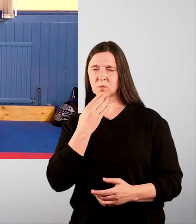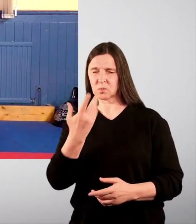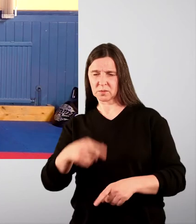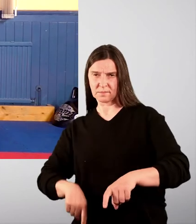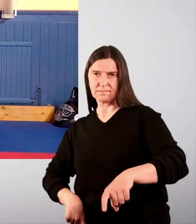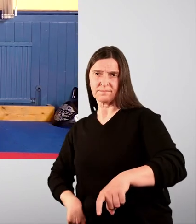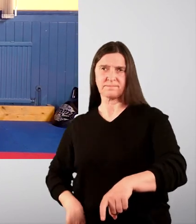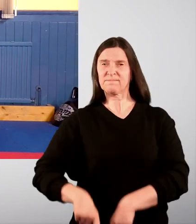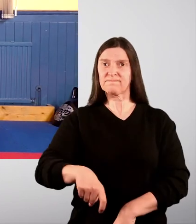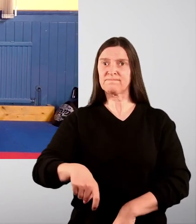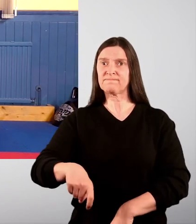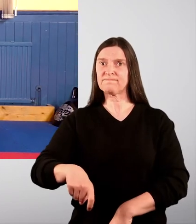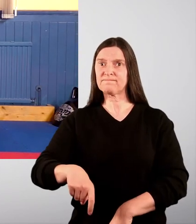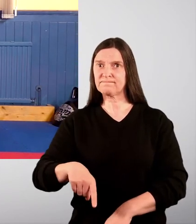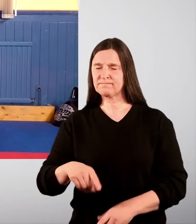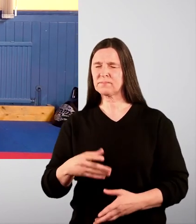here.